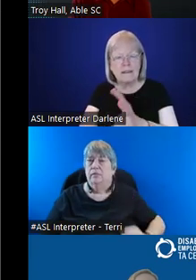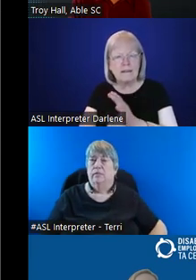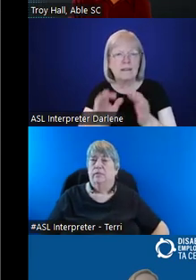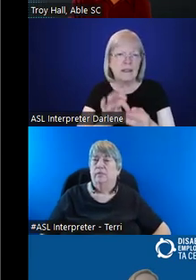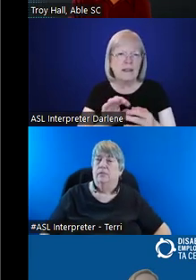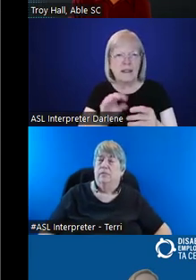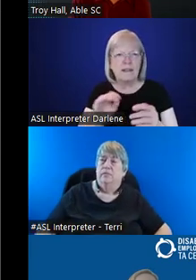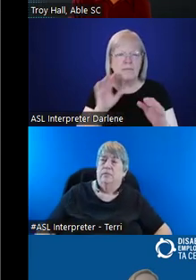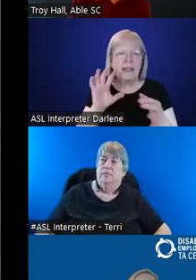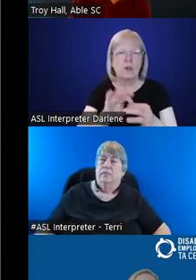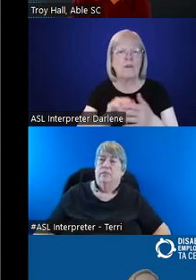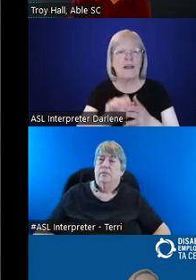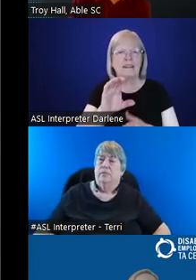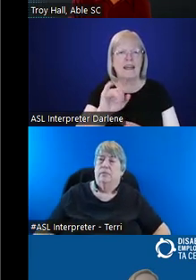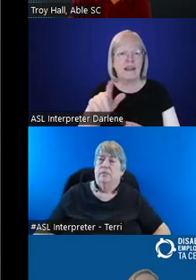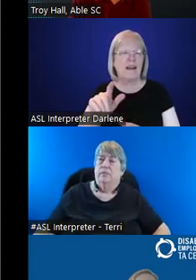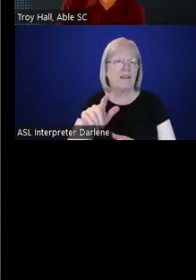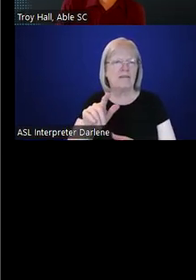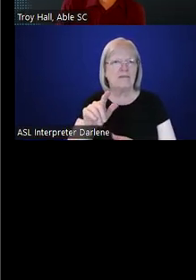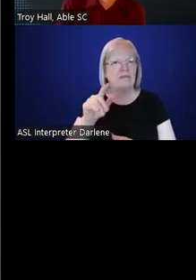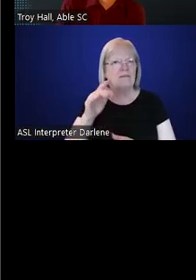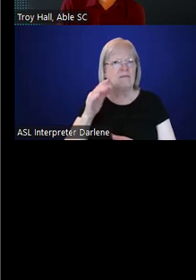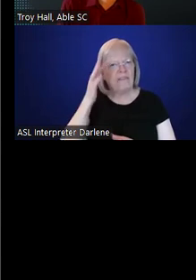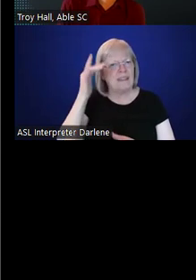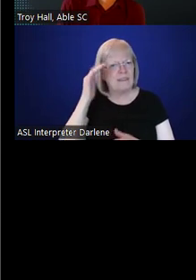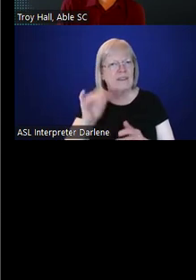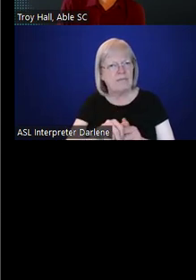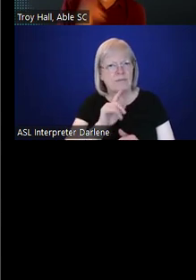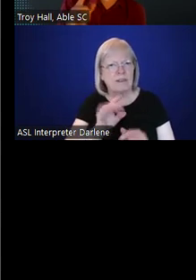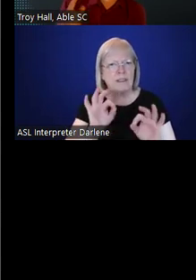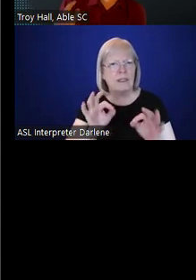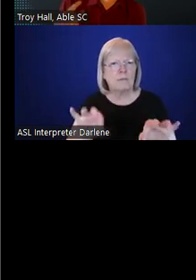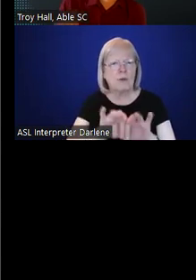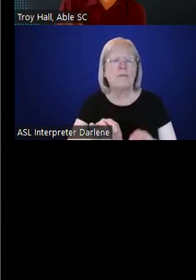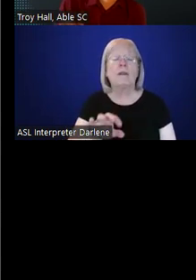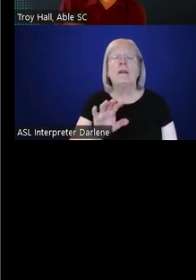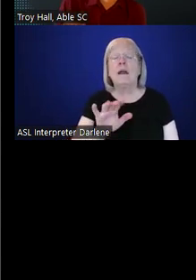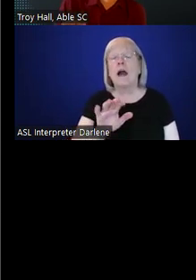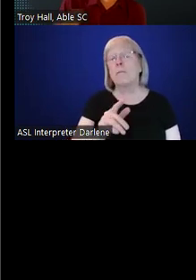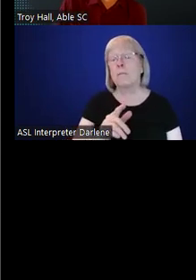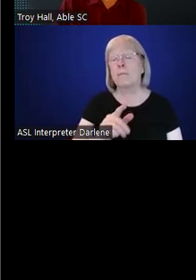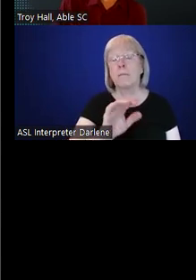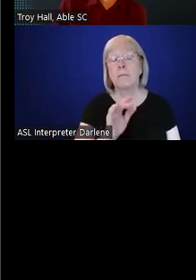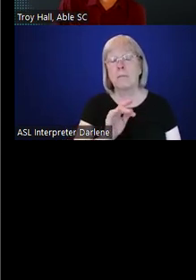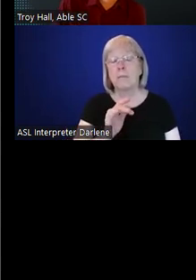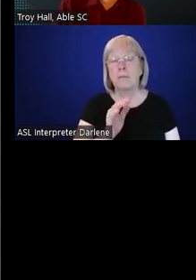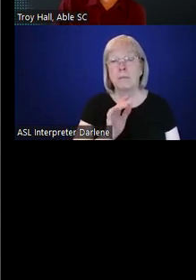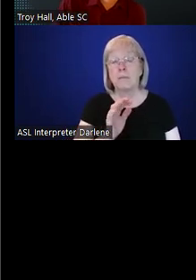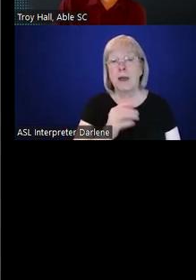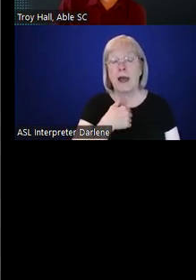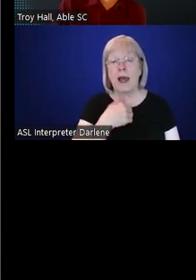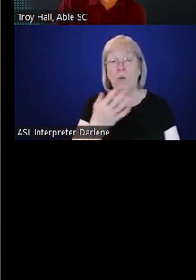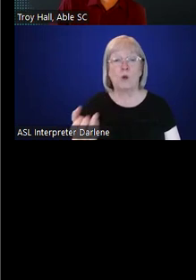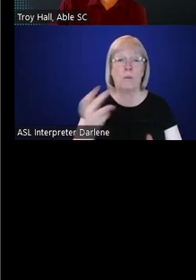living philosophy. Man, that IO philosophy is key. Absolutely, absolutely. I do want to. I want to go